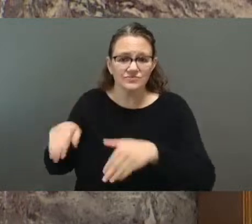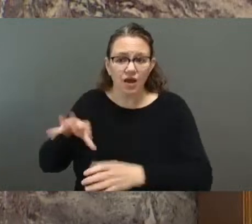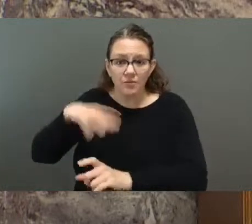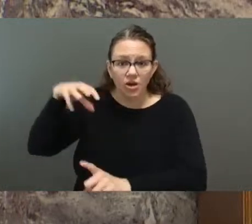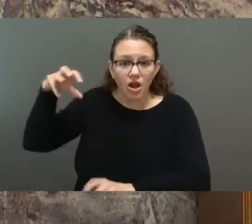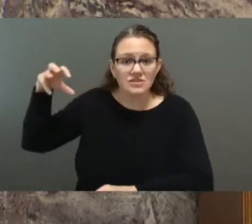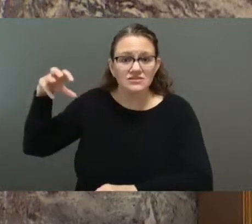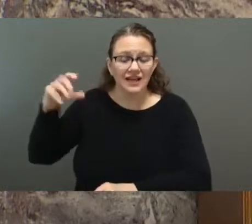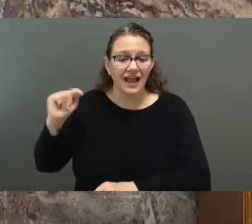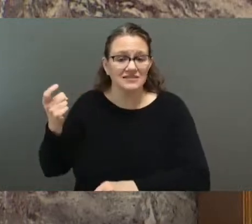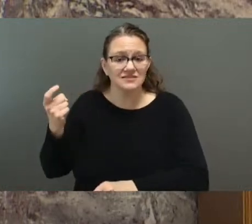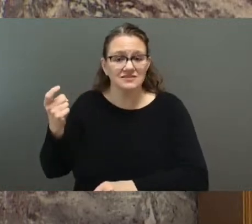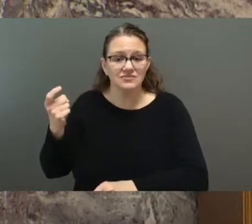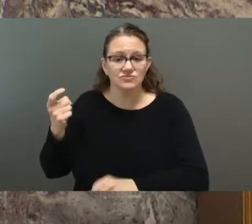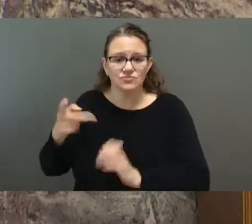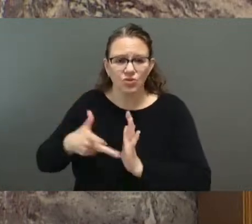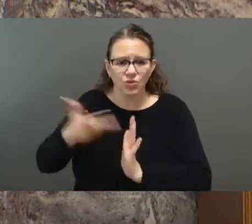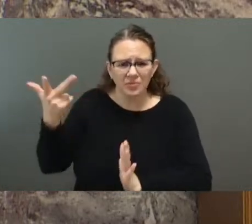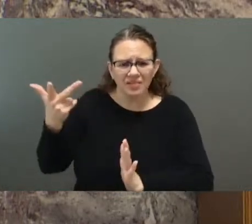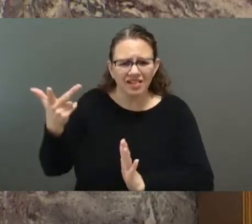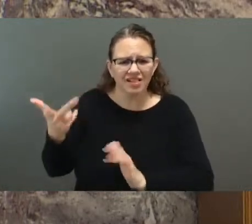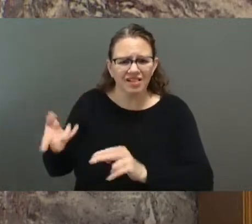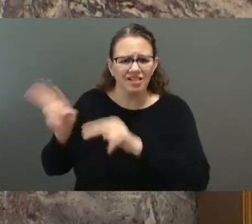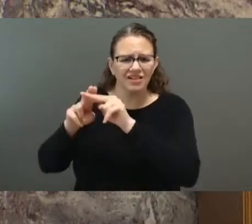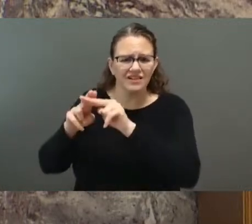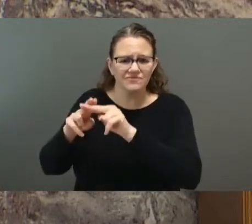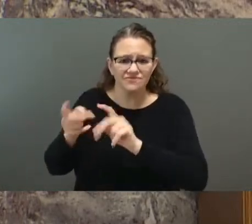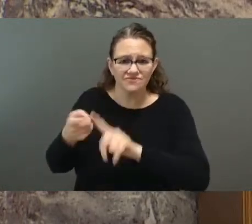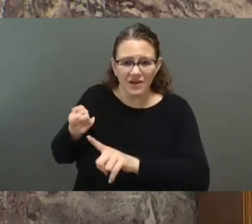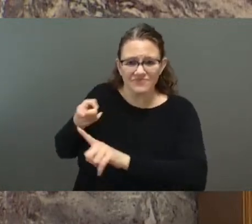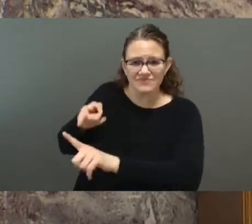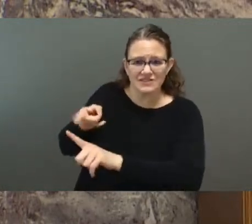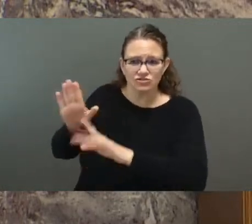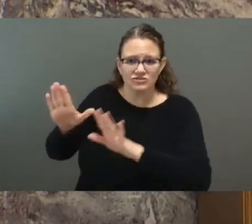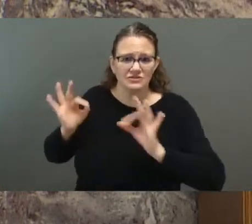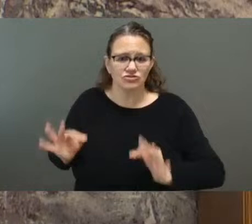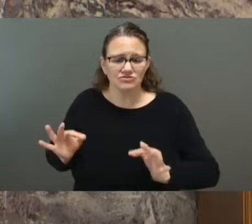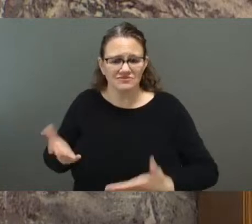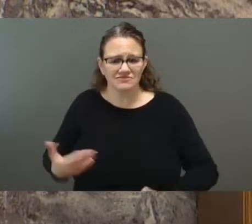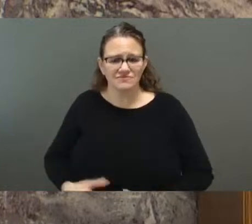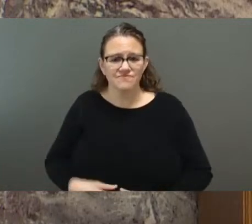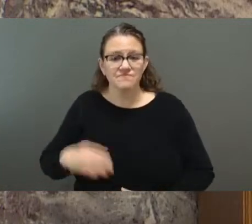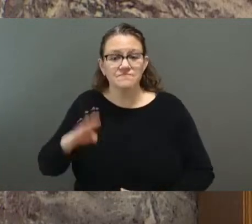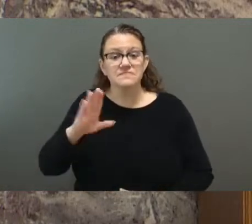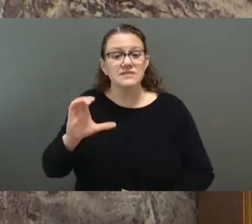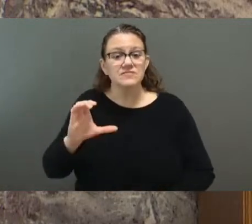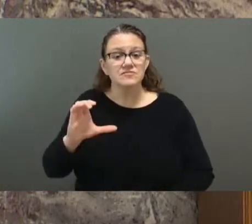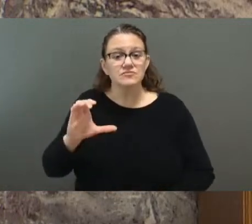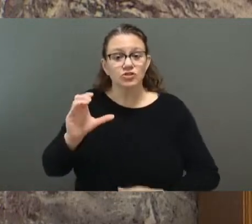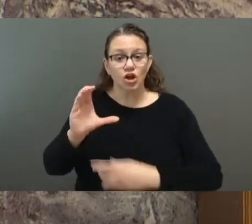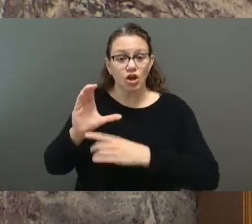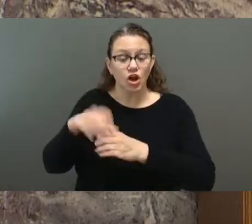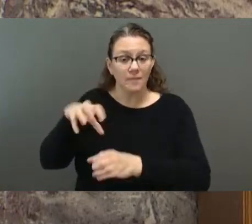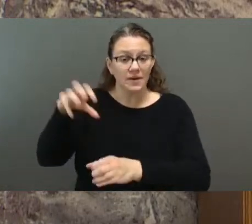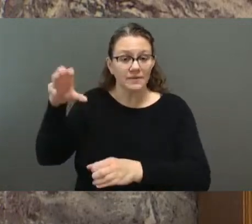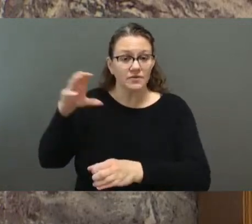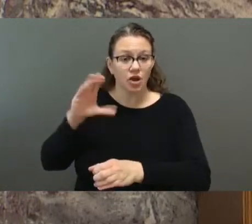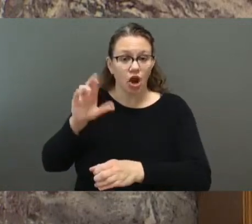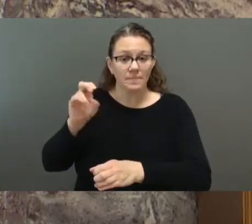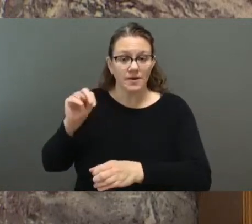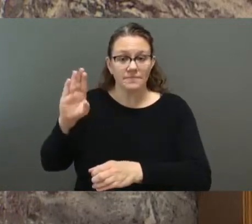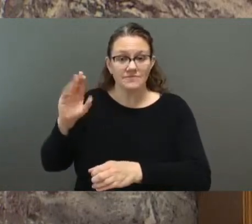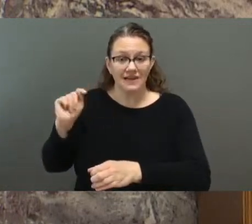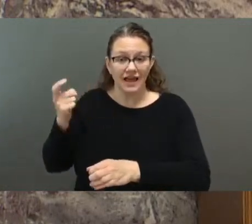revealing that BC's carbon emissions are going up. In fact, the NDP record is the worst